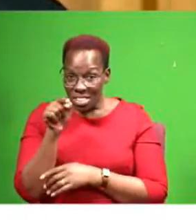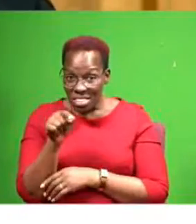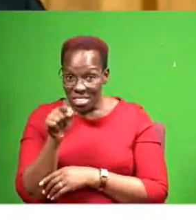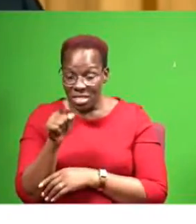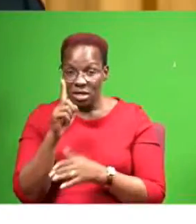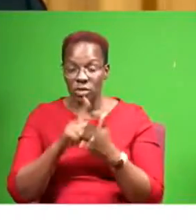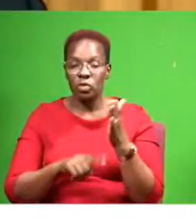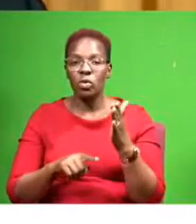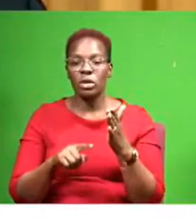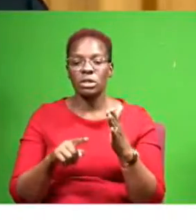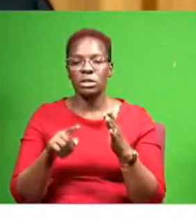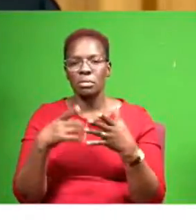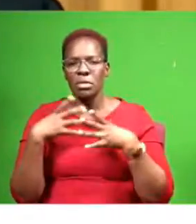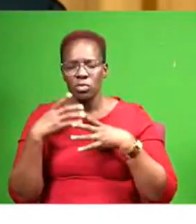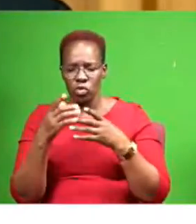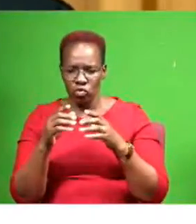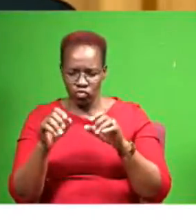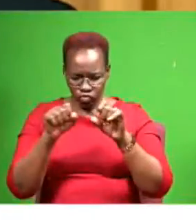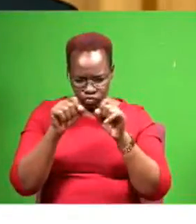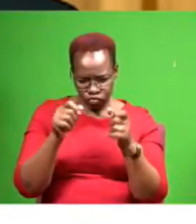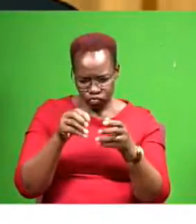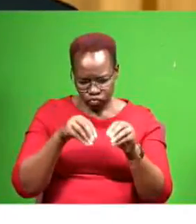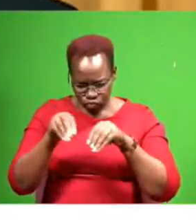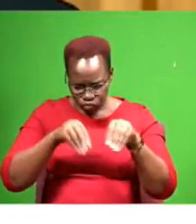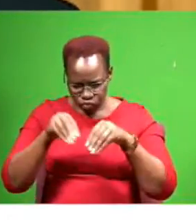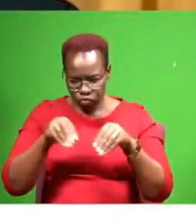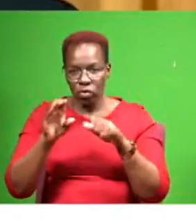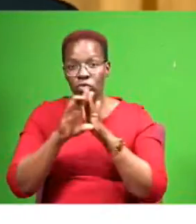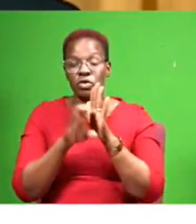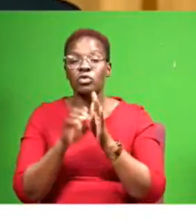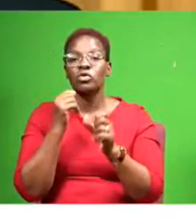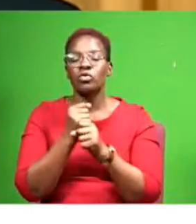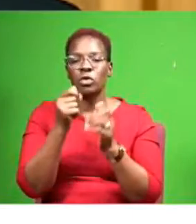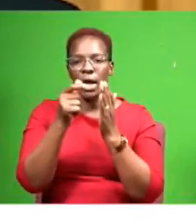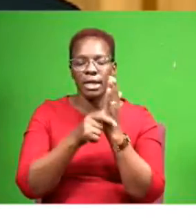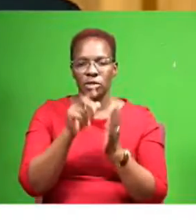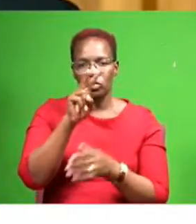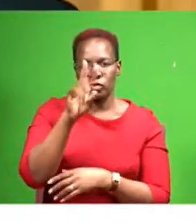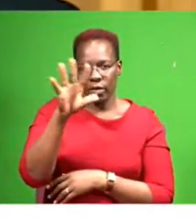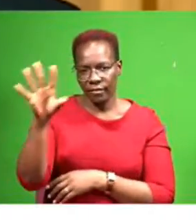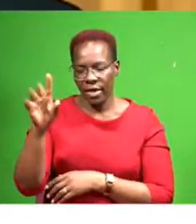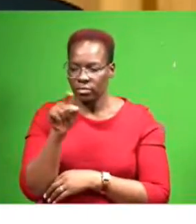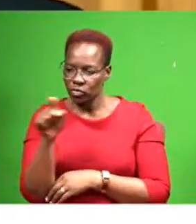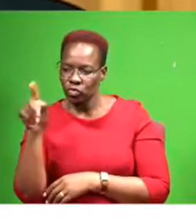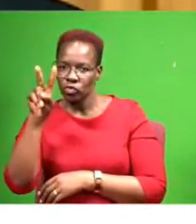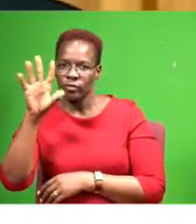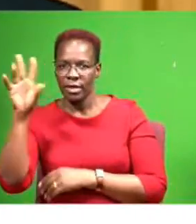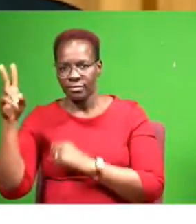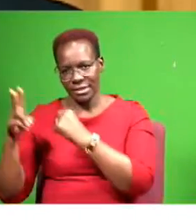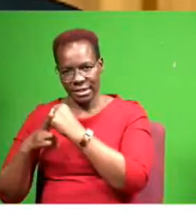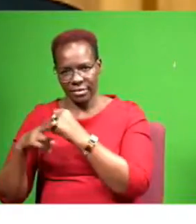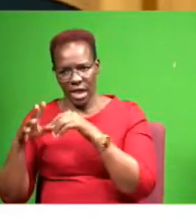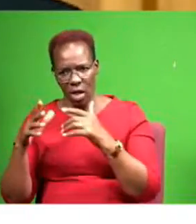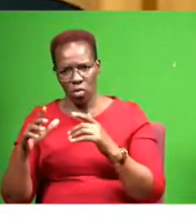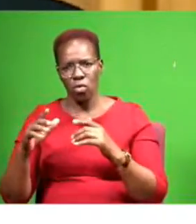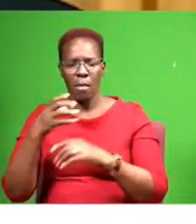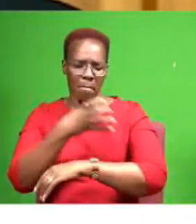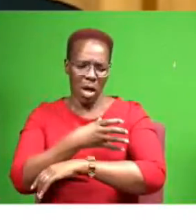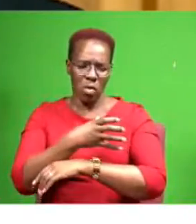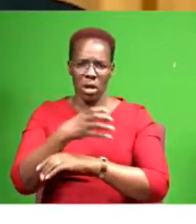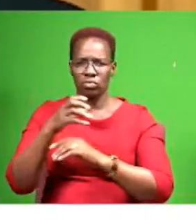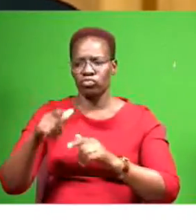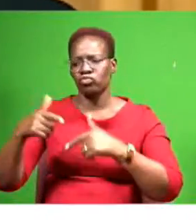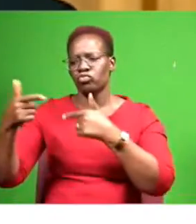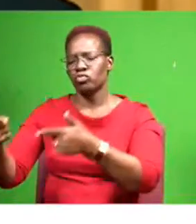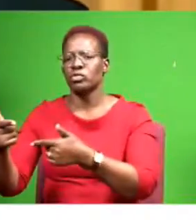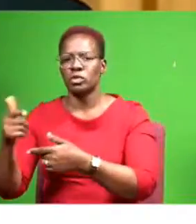the framers of the Constitution did in Articles 255 to 257 by delegating the power to Parliament to